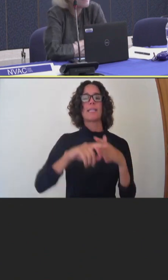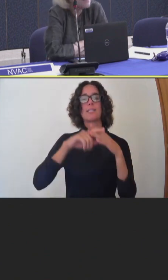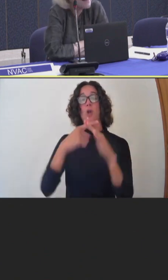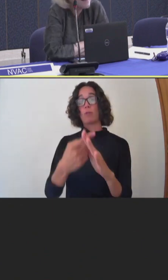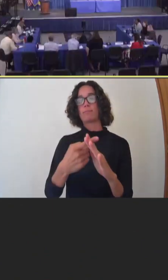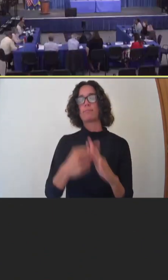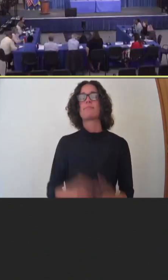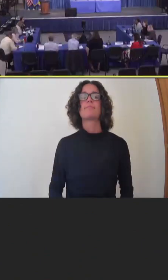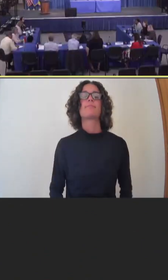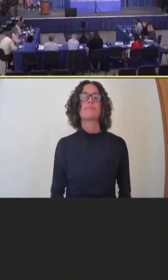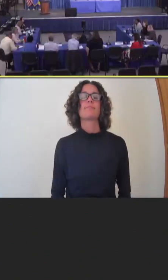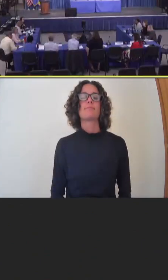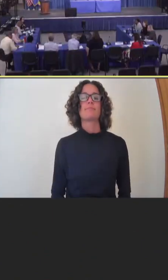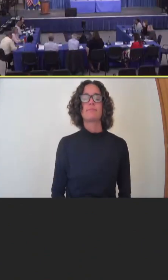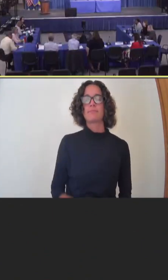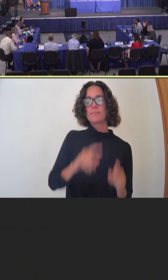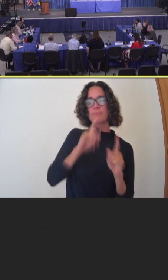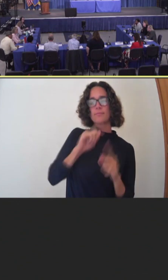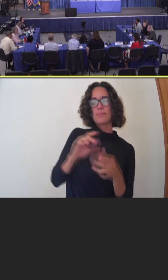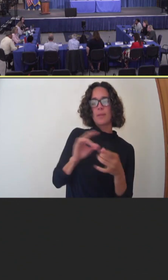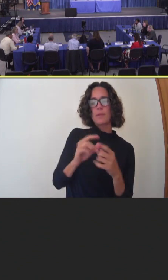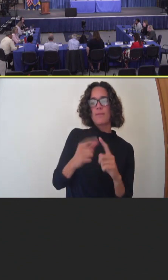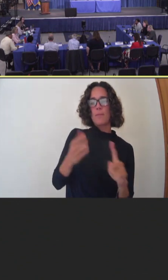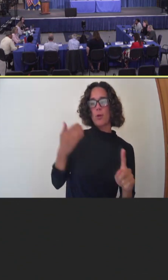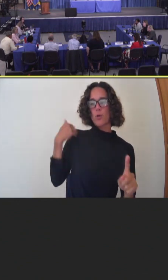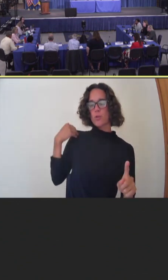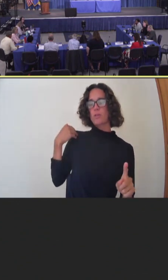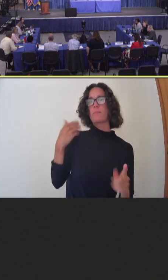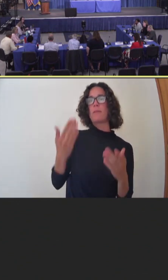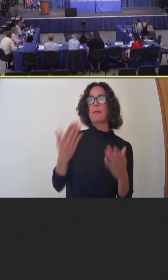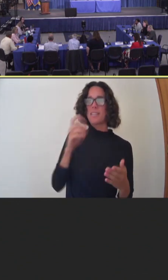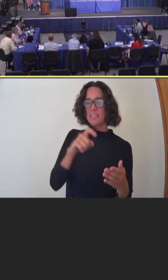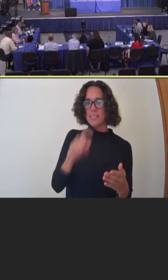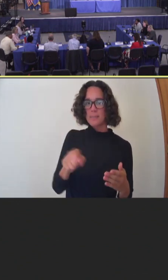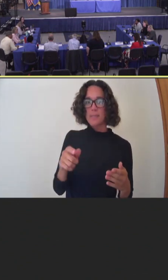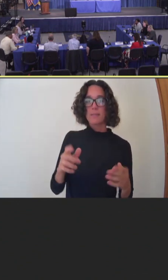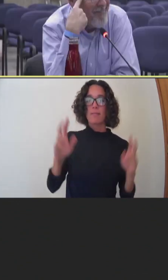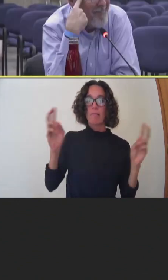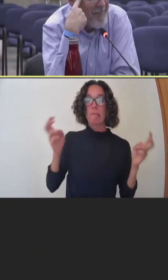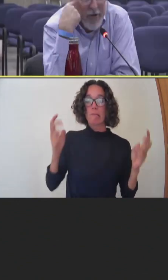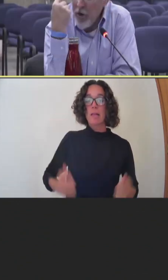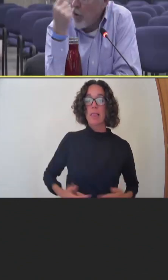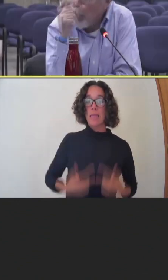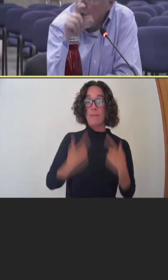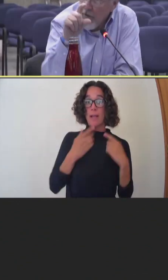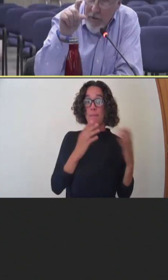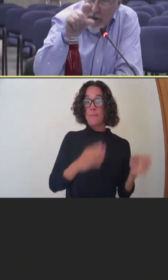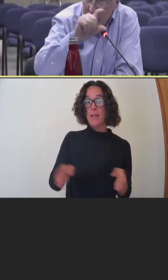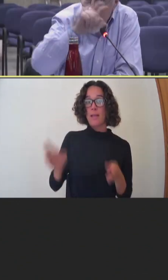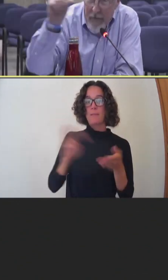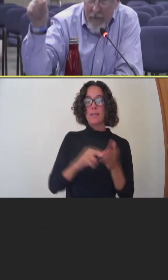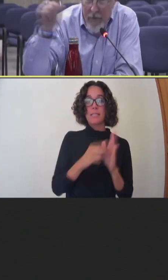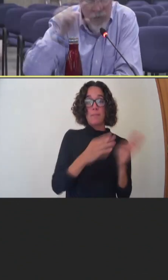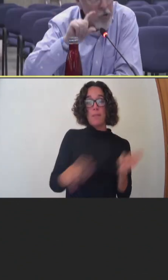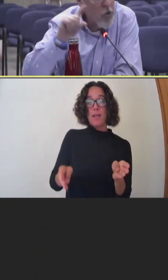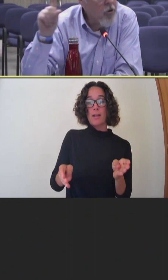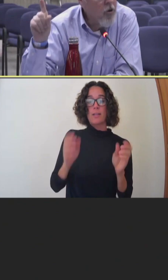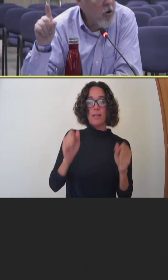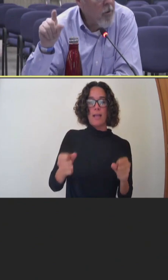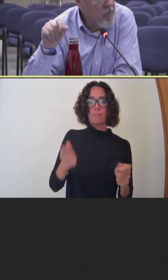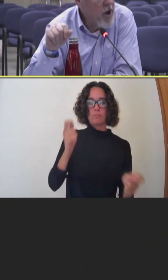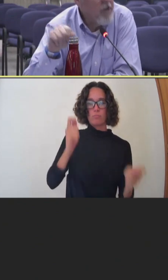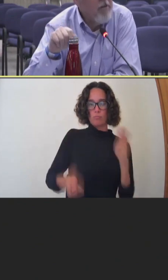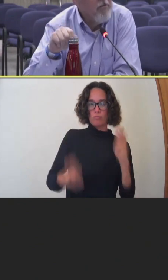the comment that Aaron made earlier, perhaps it needs to be a living plan, you know, with shorter